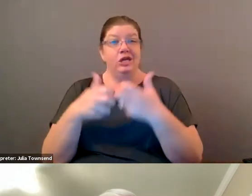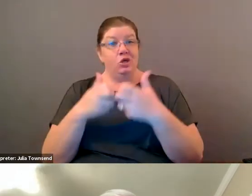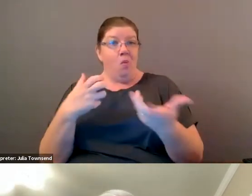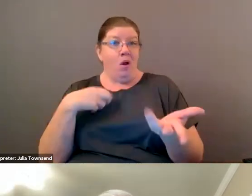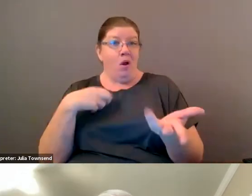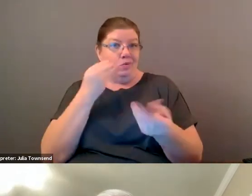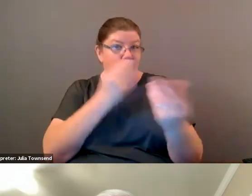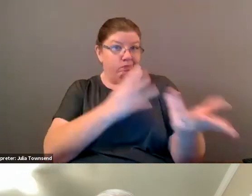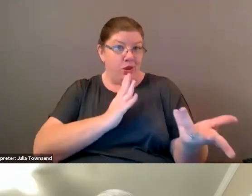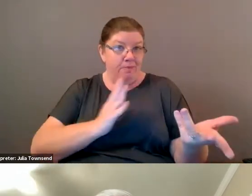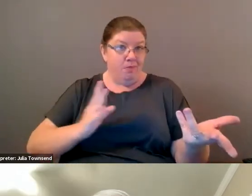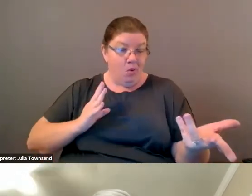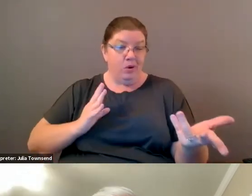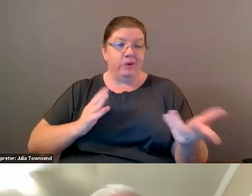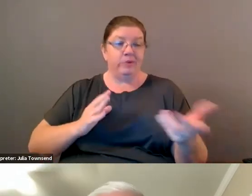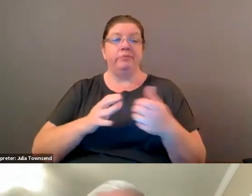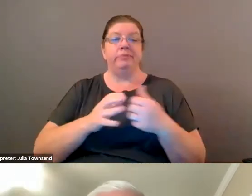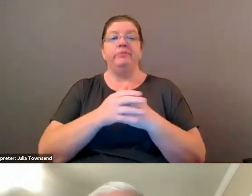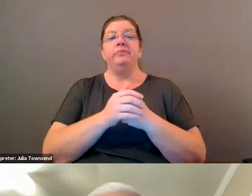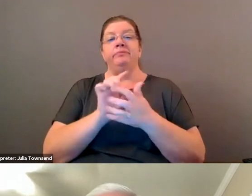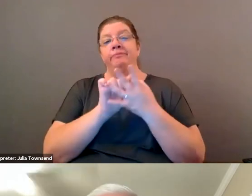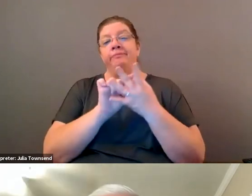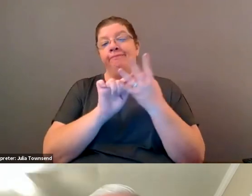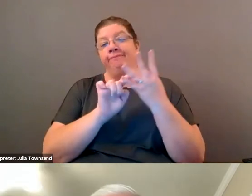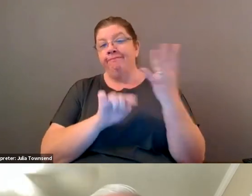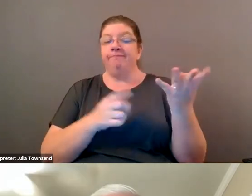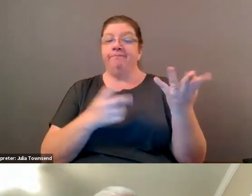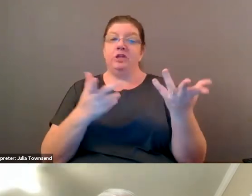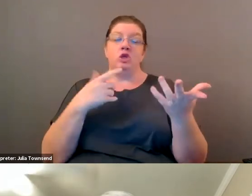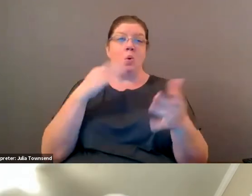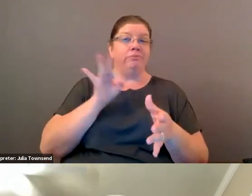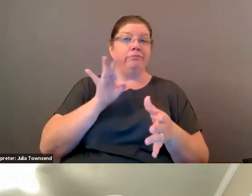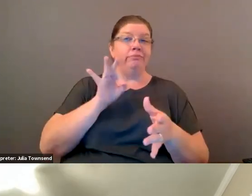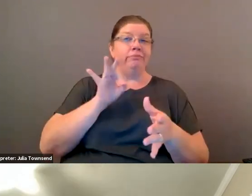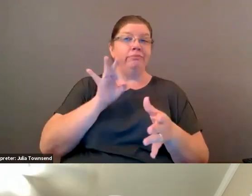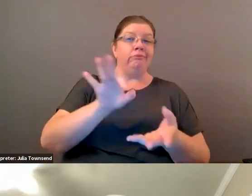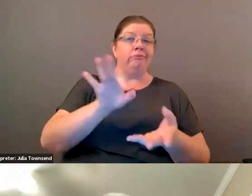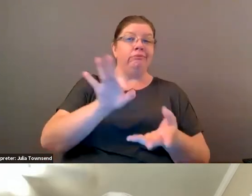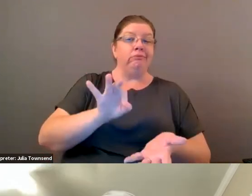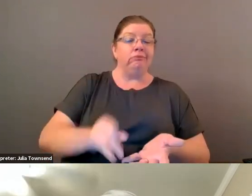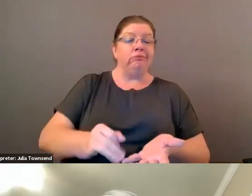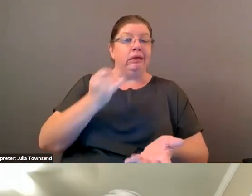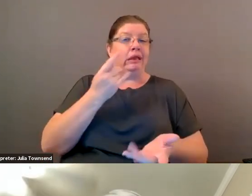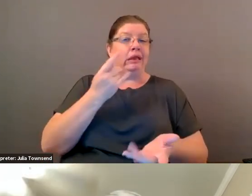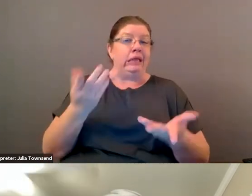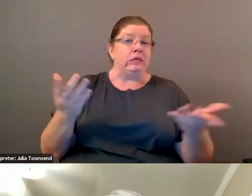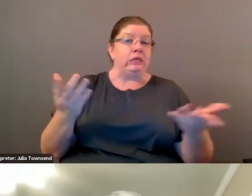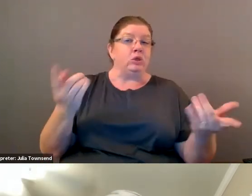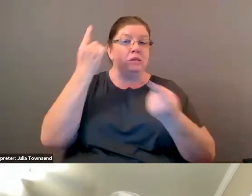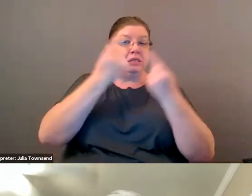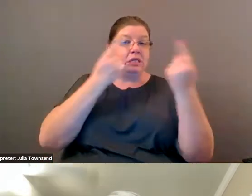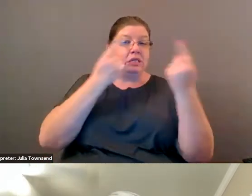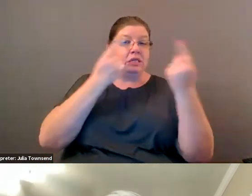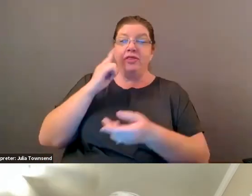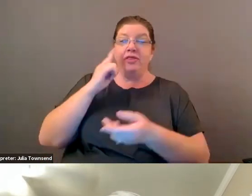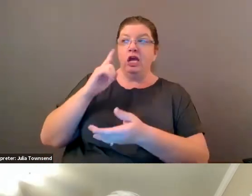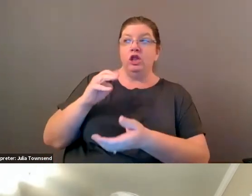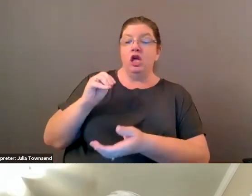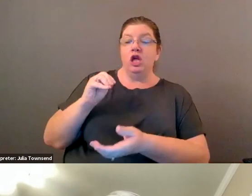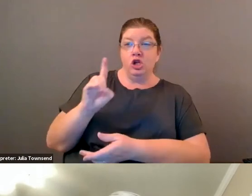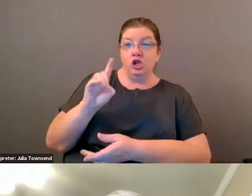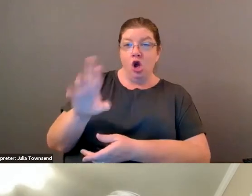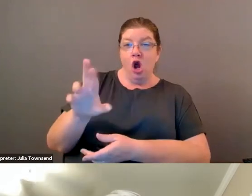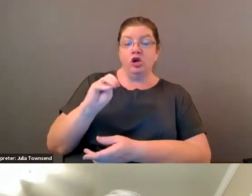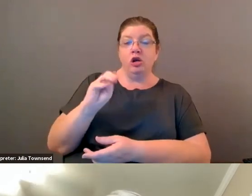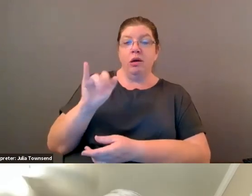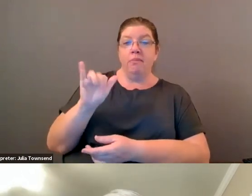of. So those were a few of our thoughts for the board to consider. I believe that Dr. Maldonado has some comments that she'd like